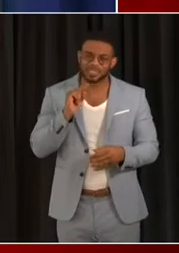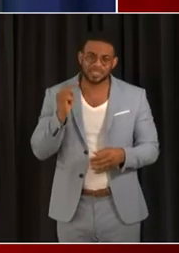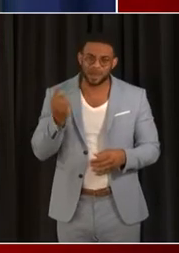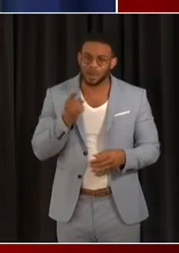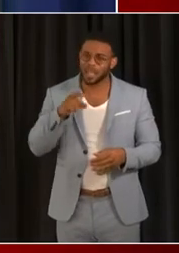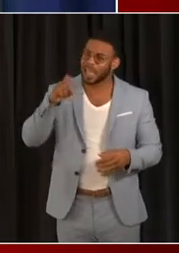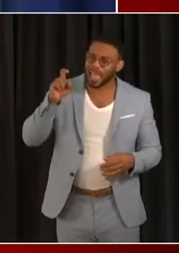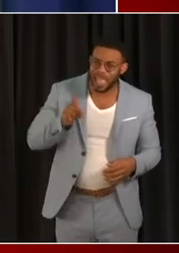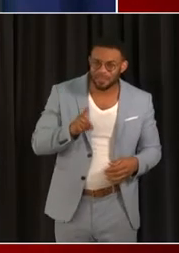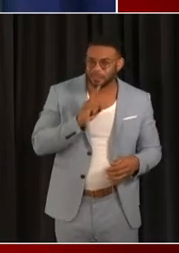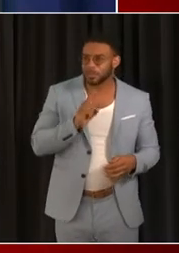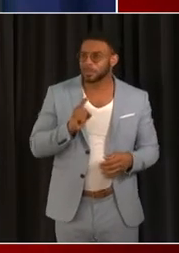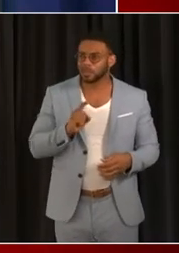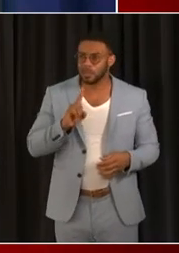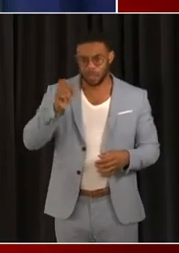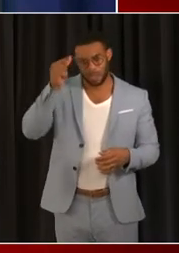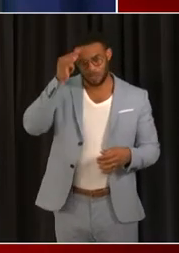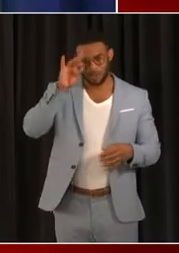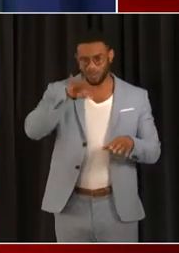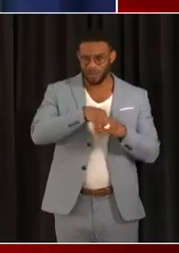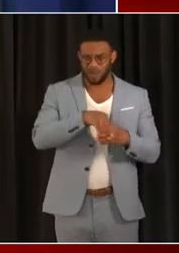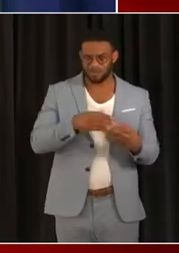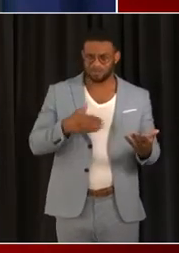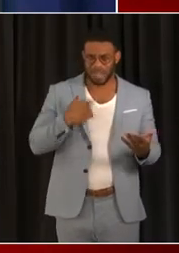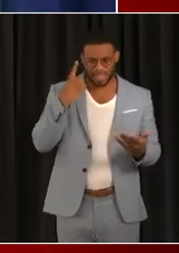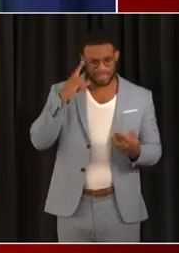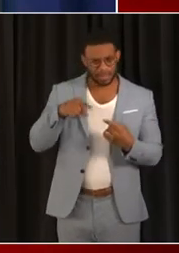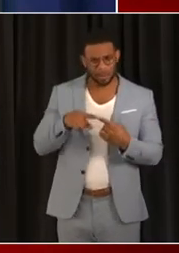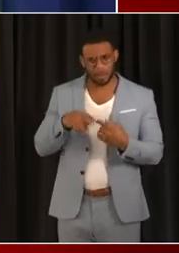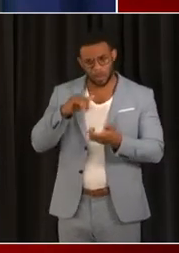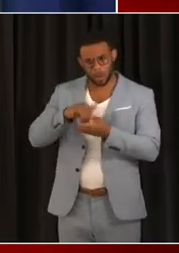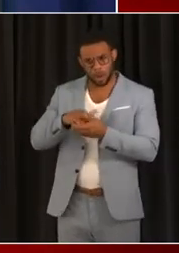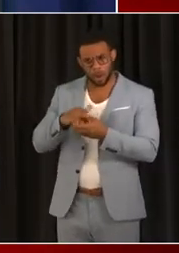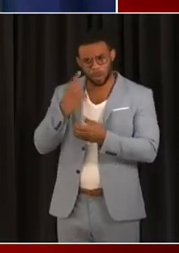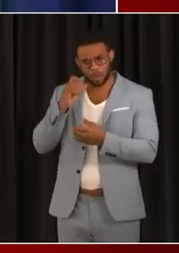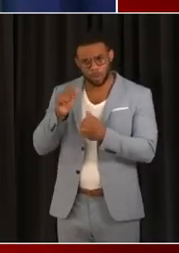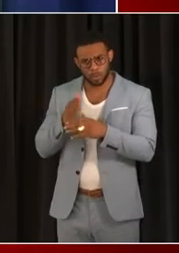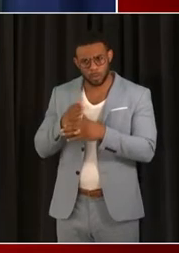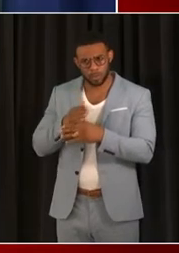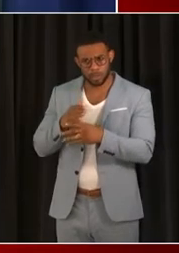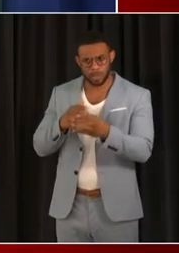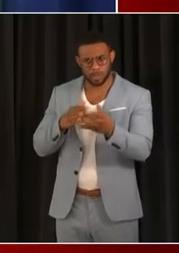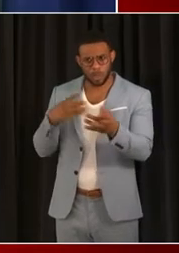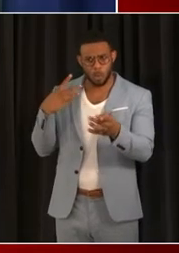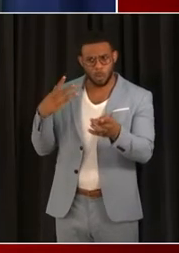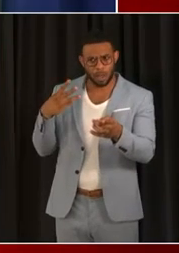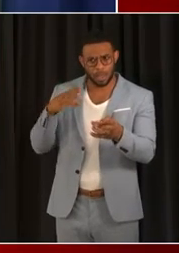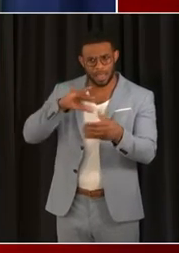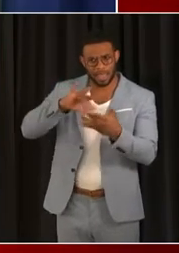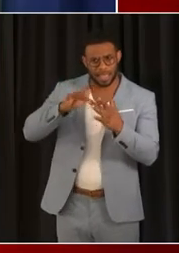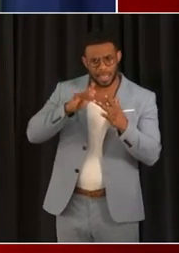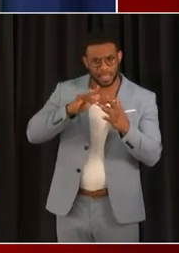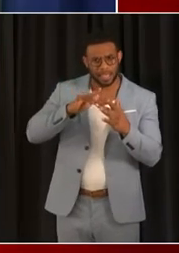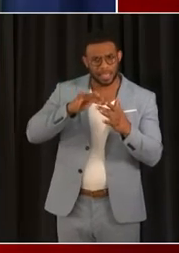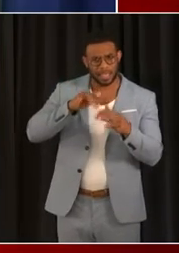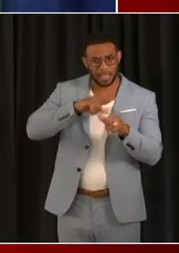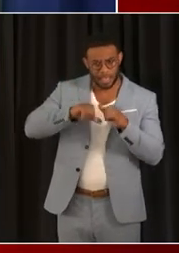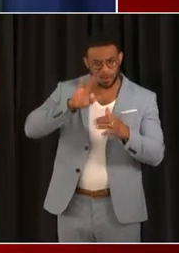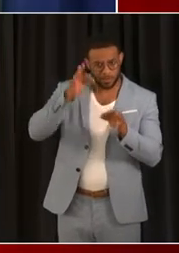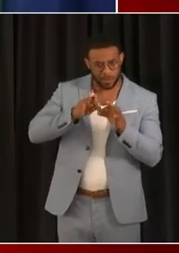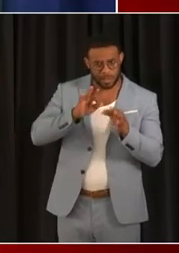doesn't necessarily have to be government involved. I think about the partnership recently between the Washington Interfaith Network and